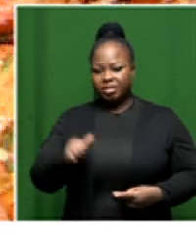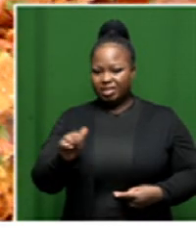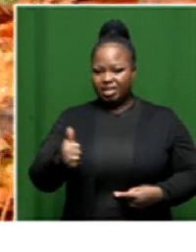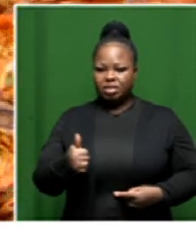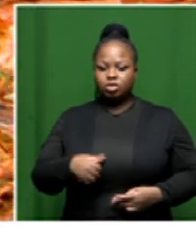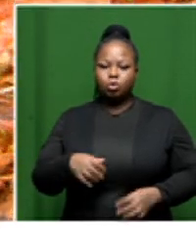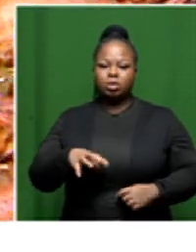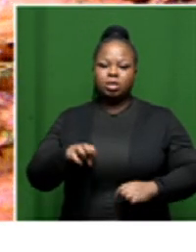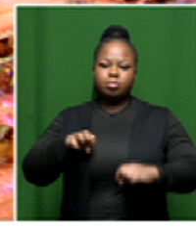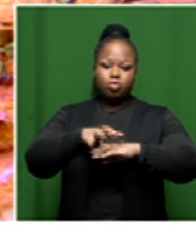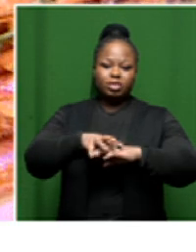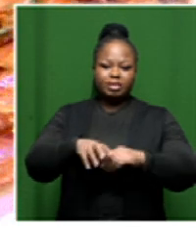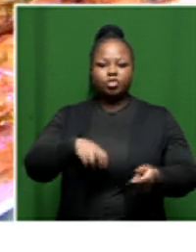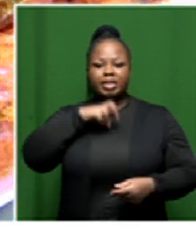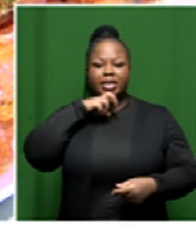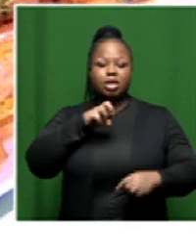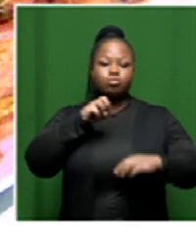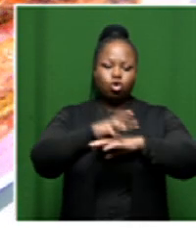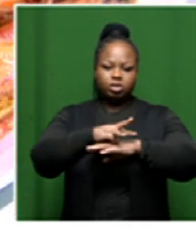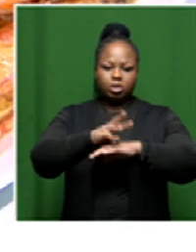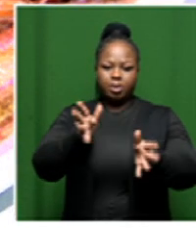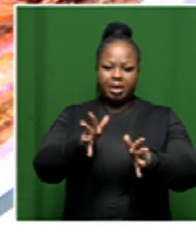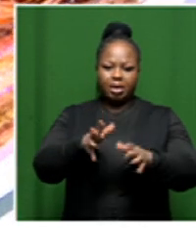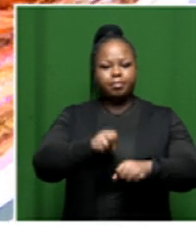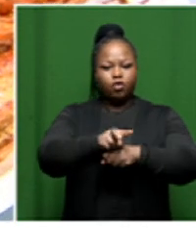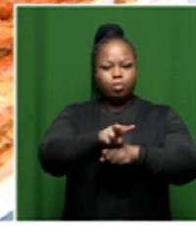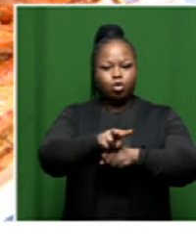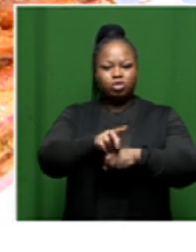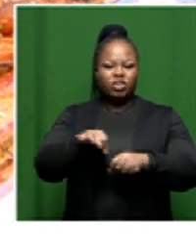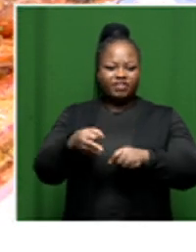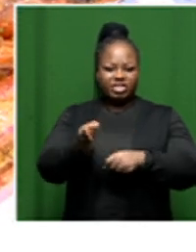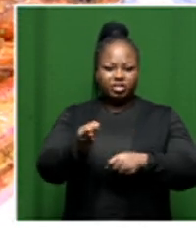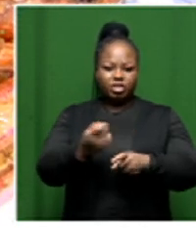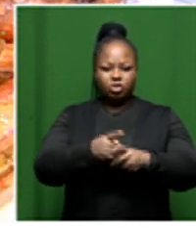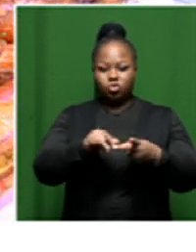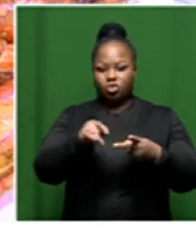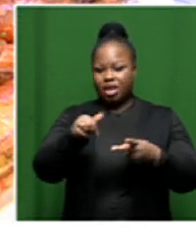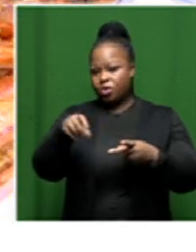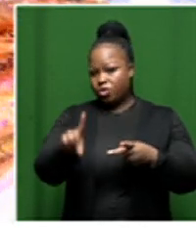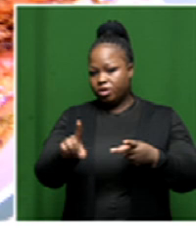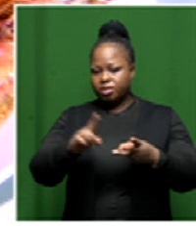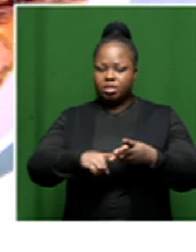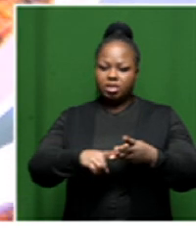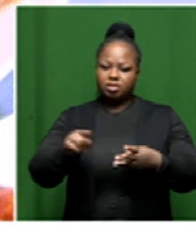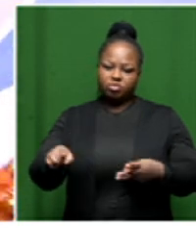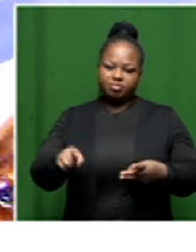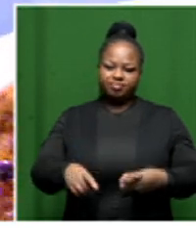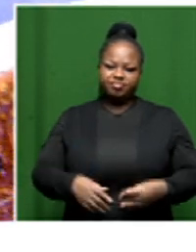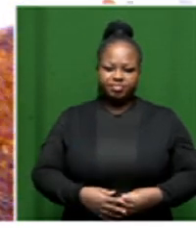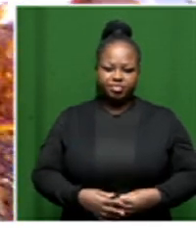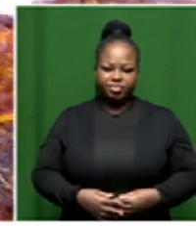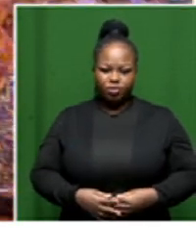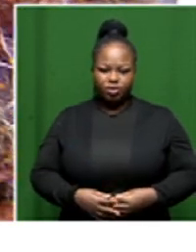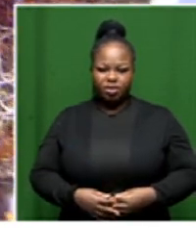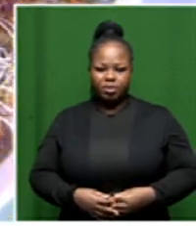our prawns, king prawns. We only do king prawns. And then we've got our dorado. And on the other side, we've got our silvers. Yep. Okay.